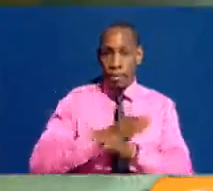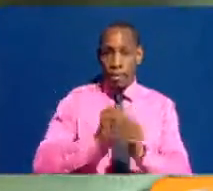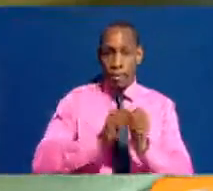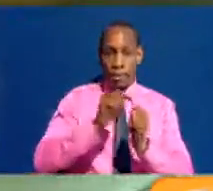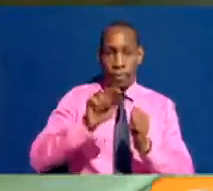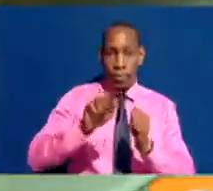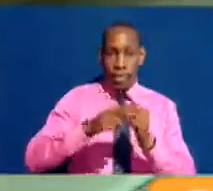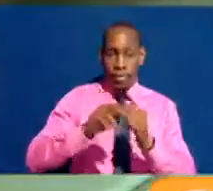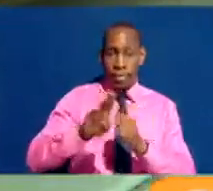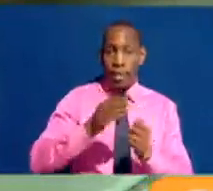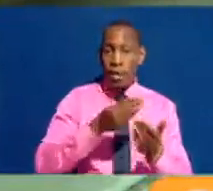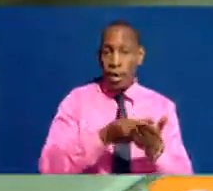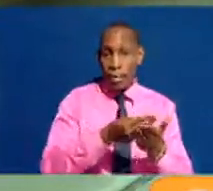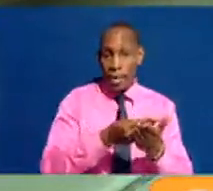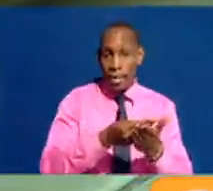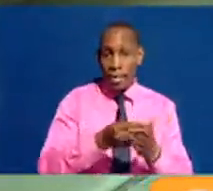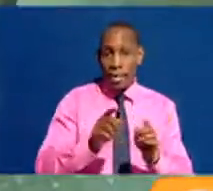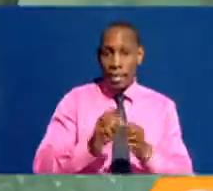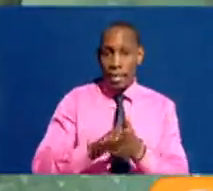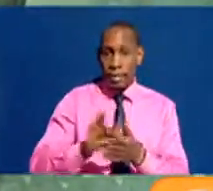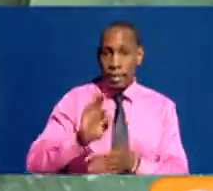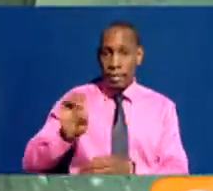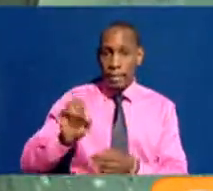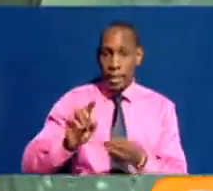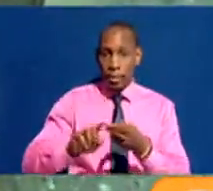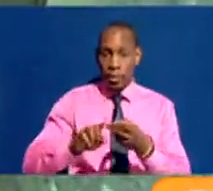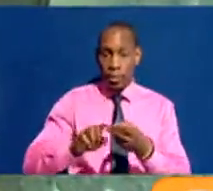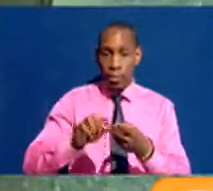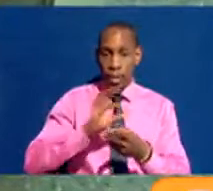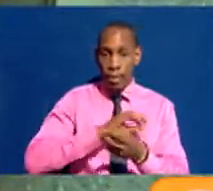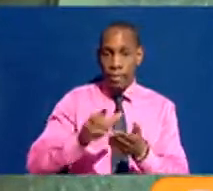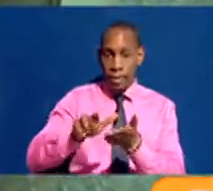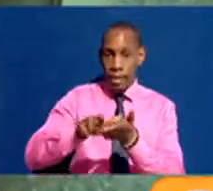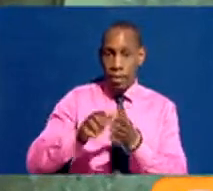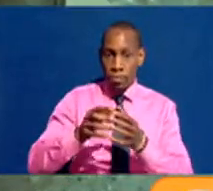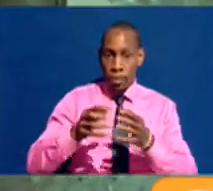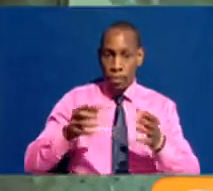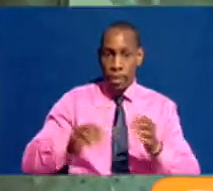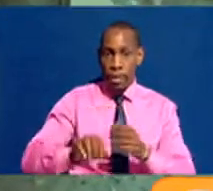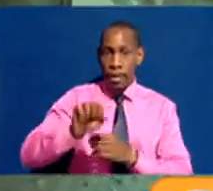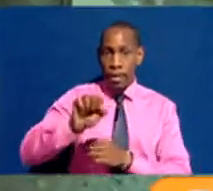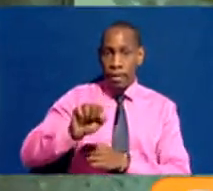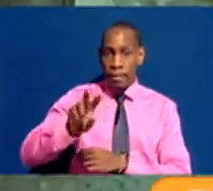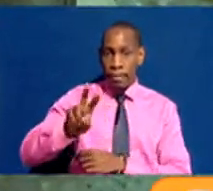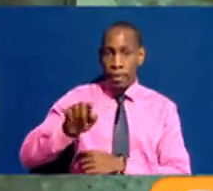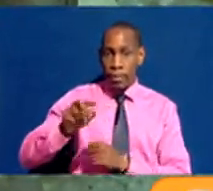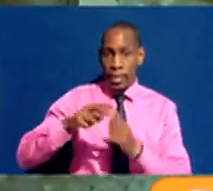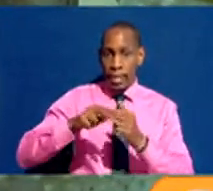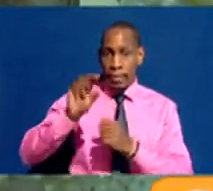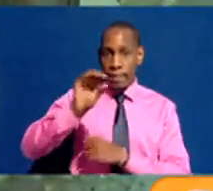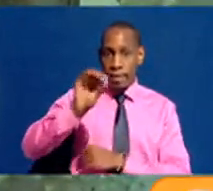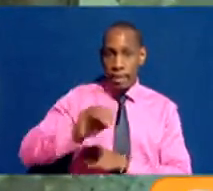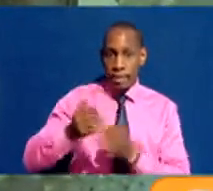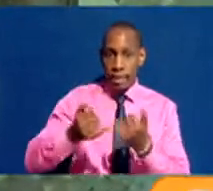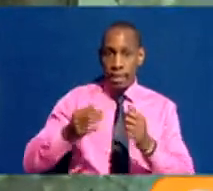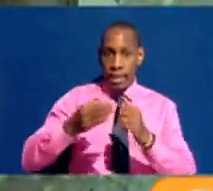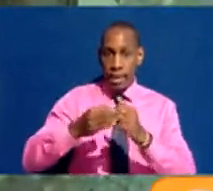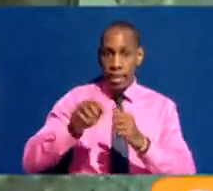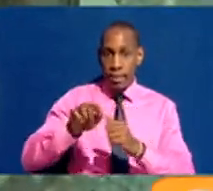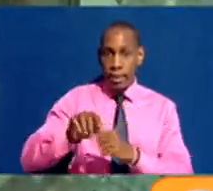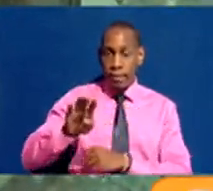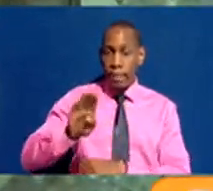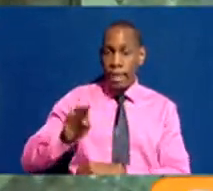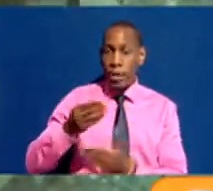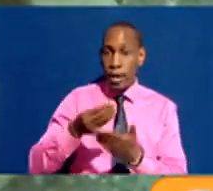15.7 billion shillings as fees and commissions on loans grew by 52.7% to 8.4